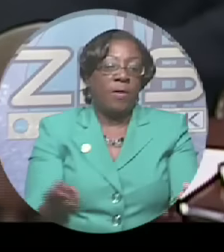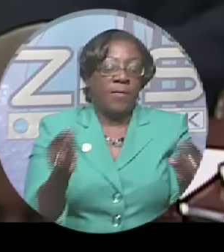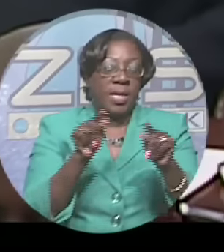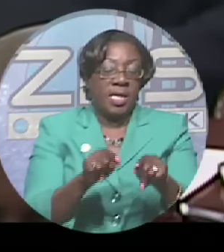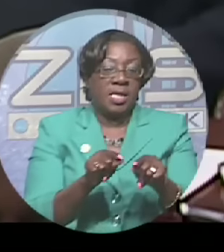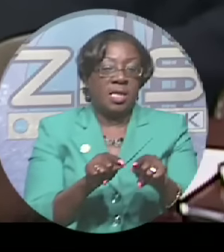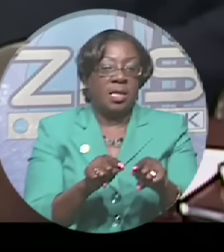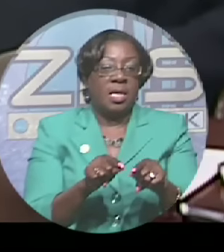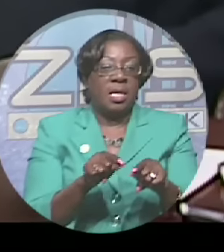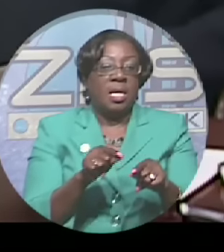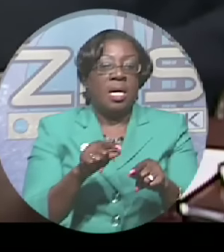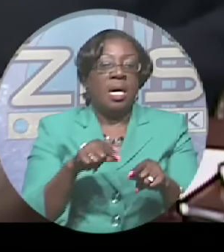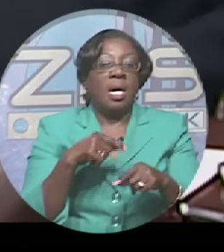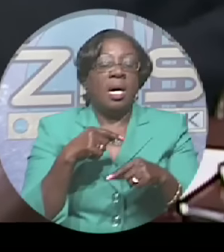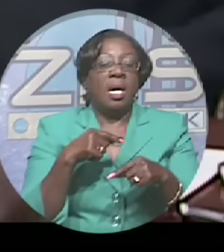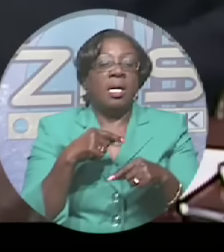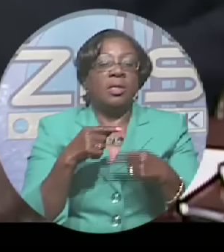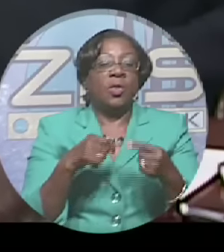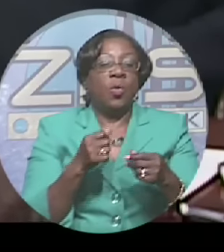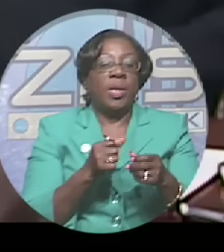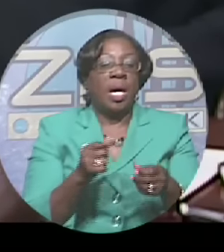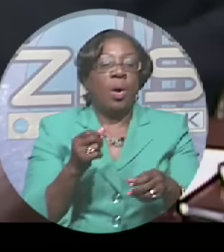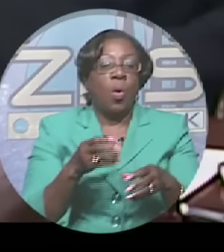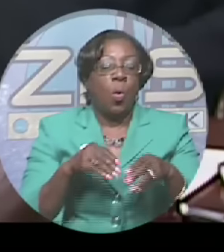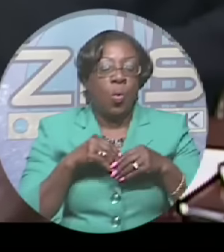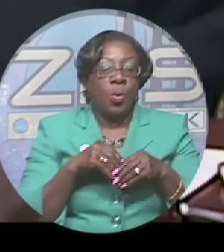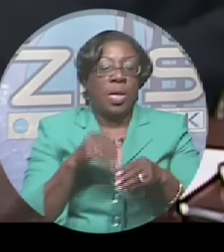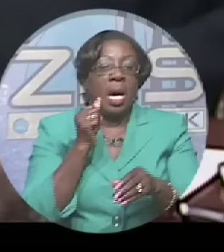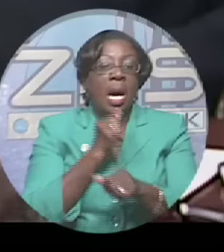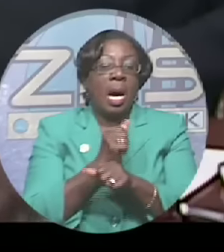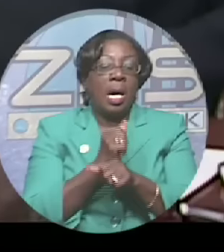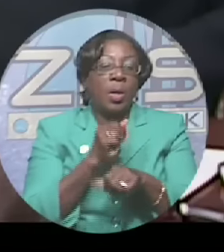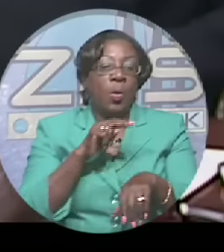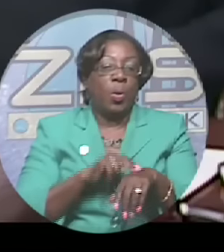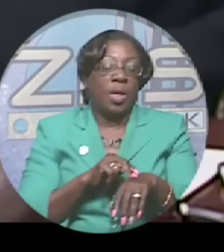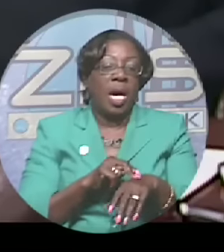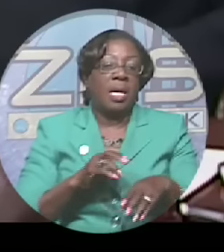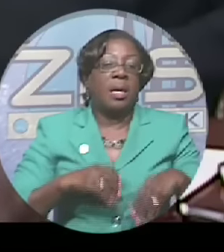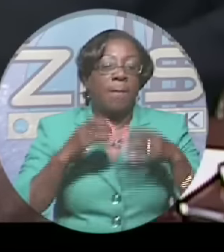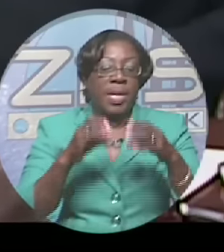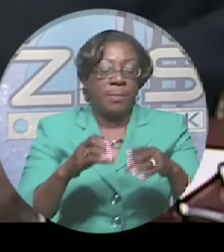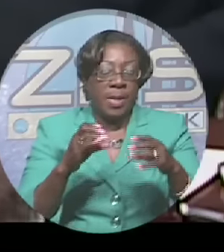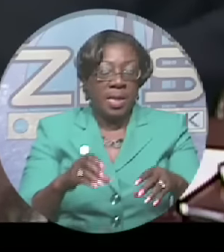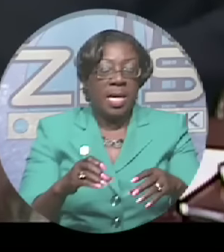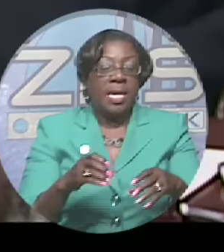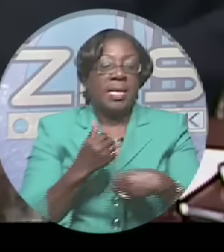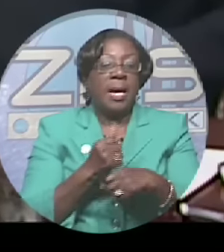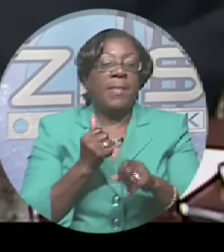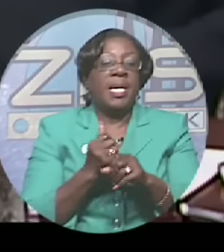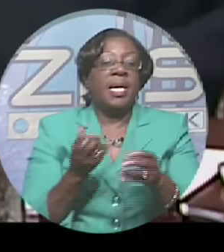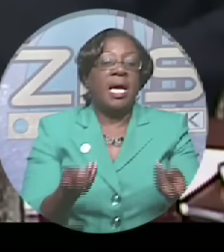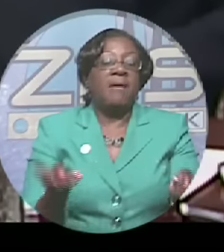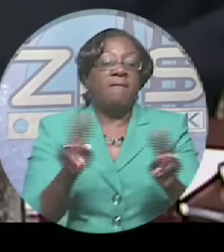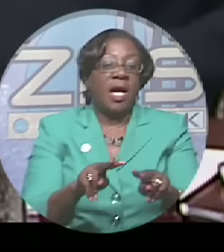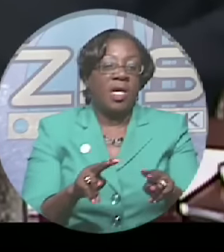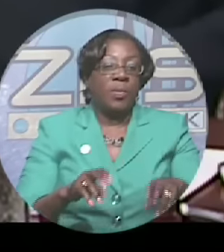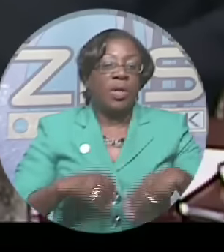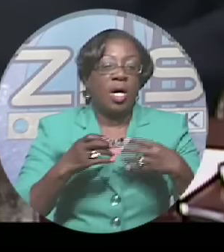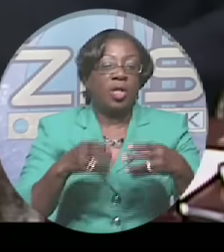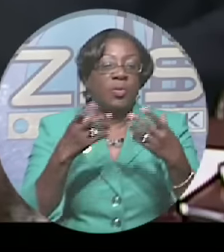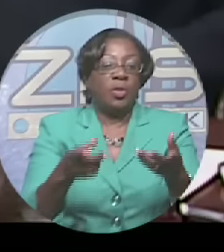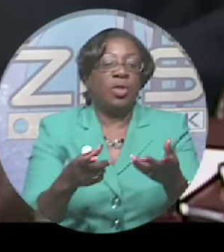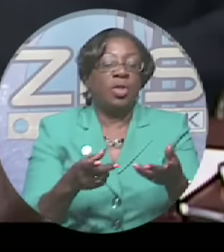through their own hard work and commitment, they're making a valuable contribution to the public service and to our